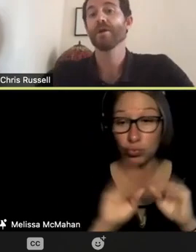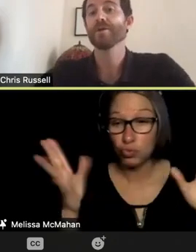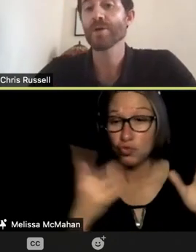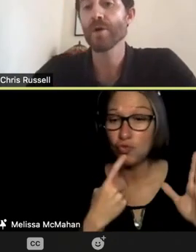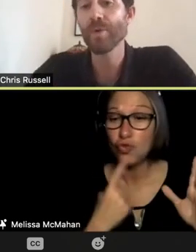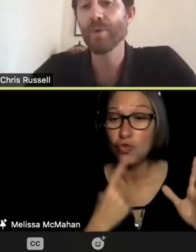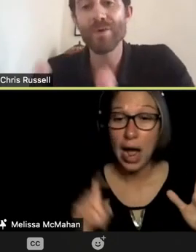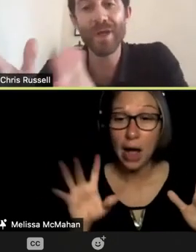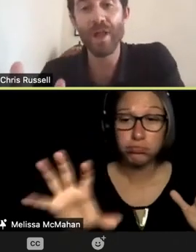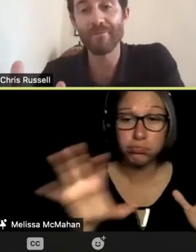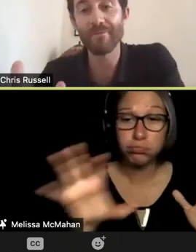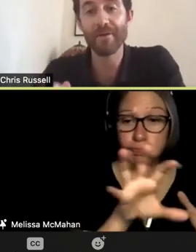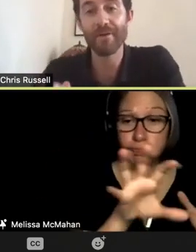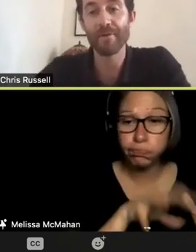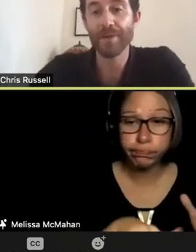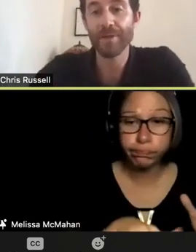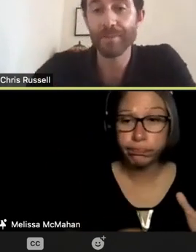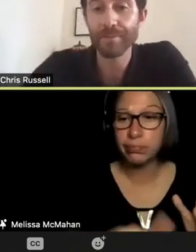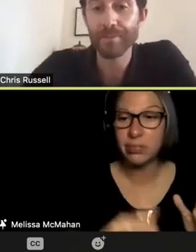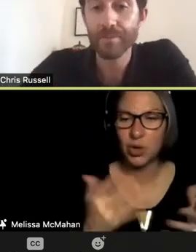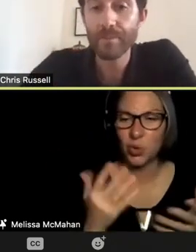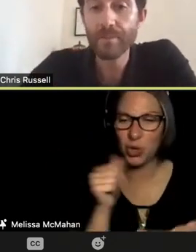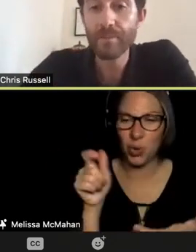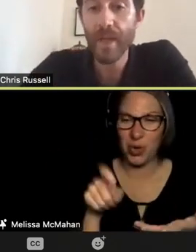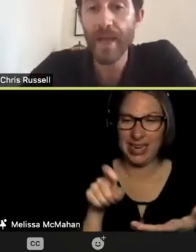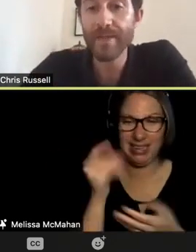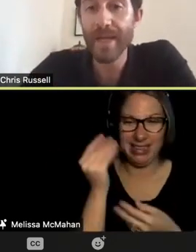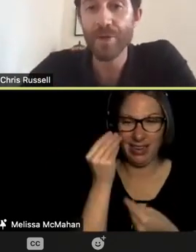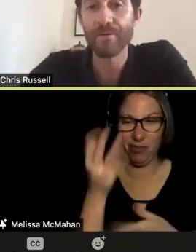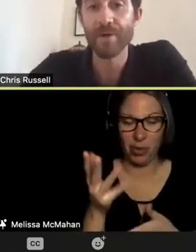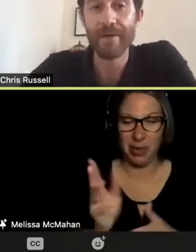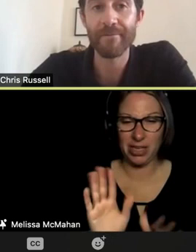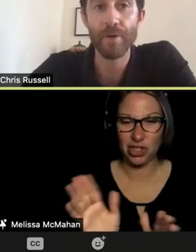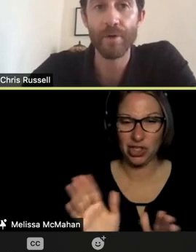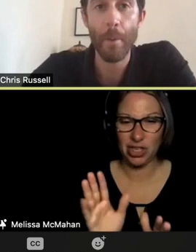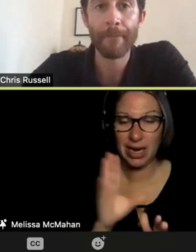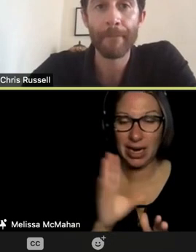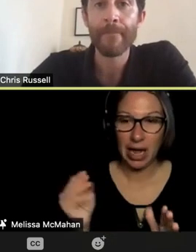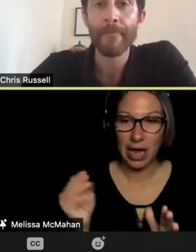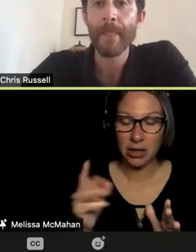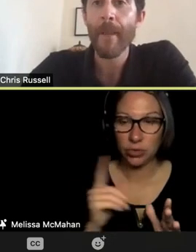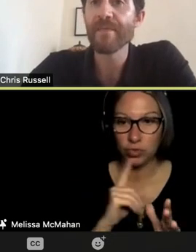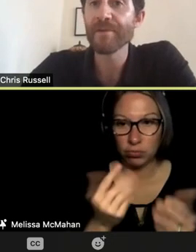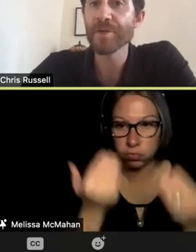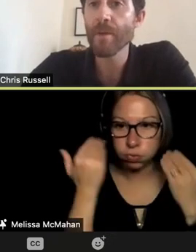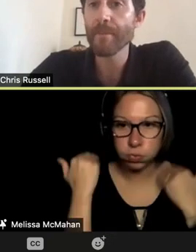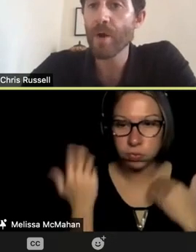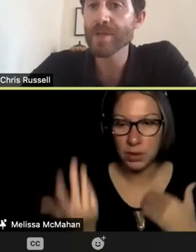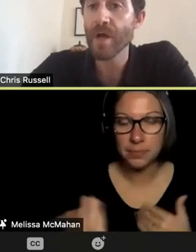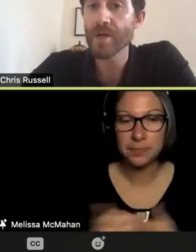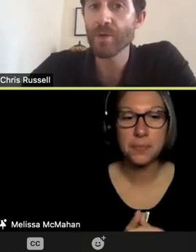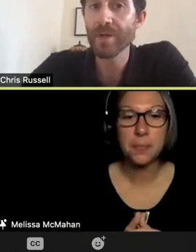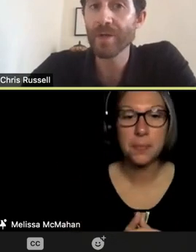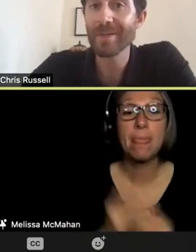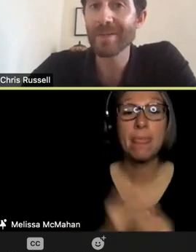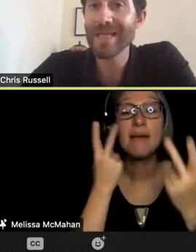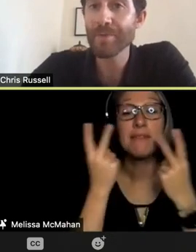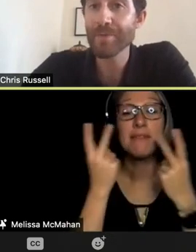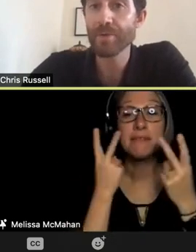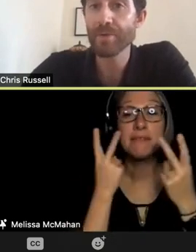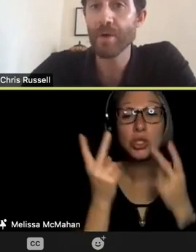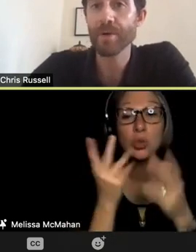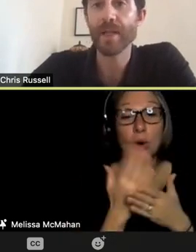there. So we don't need all of that information, and it takes over in that photo. The visual components also need